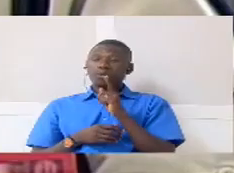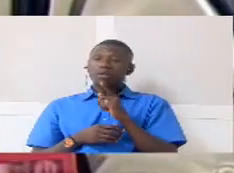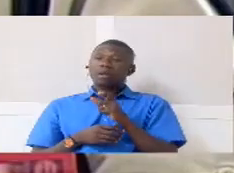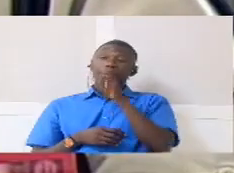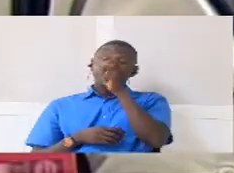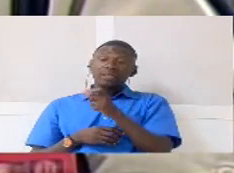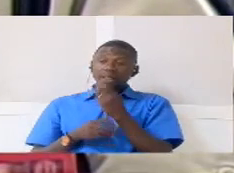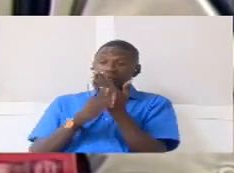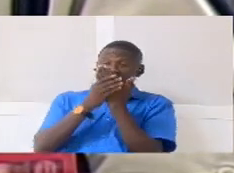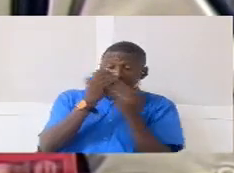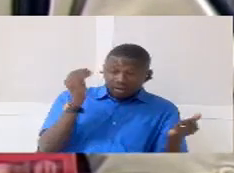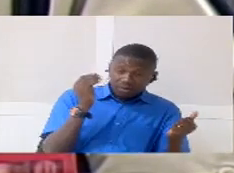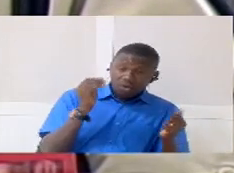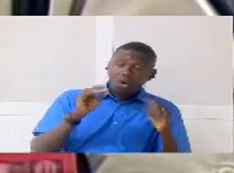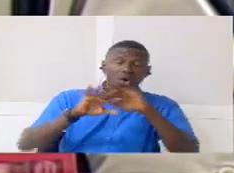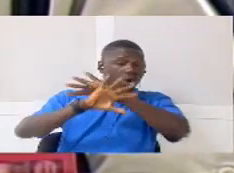responsible.